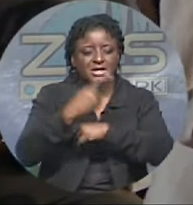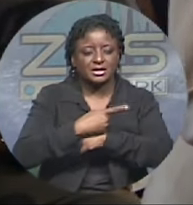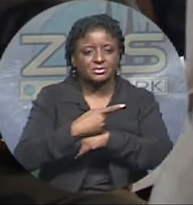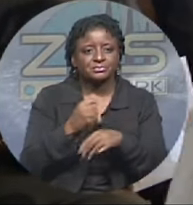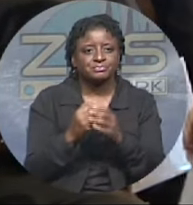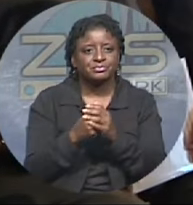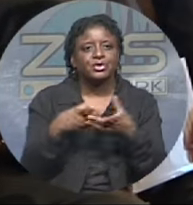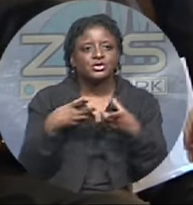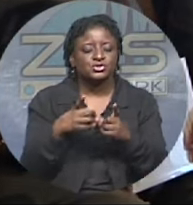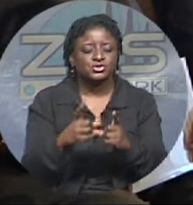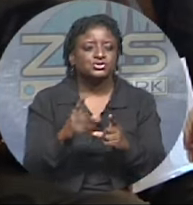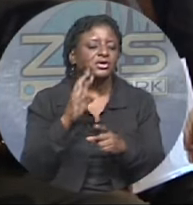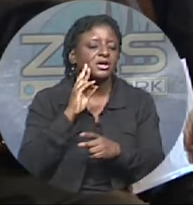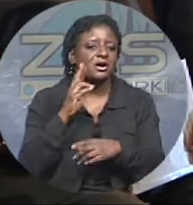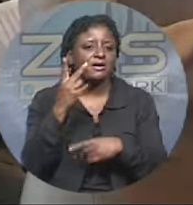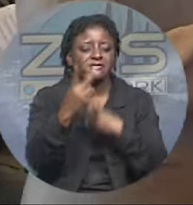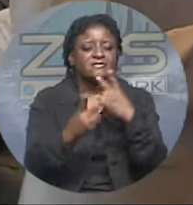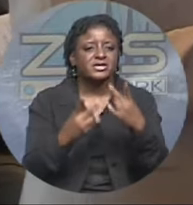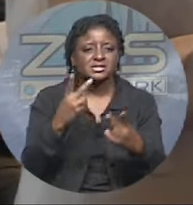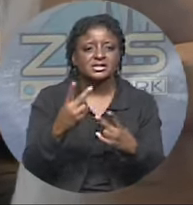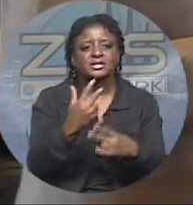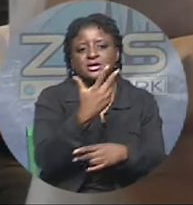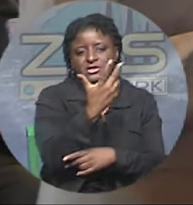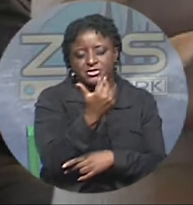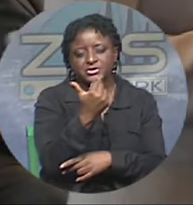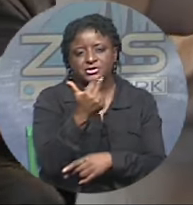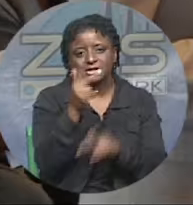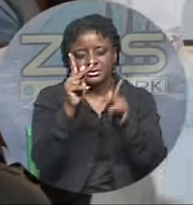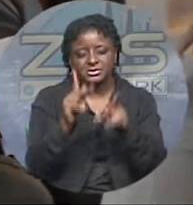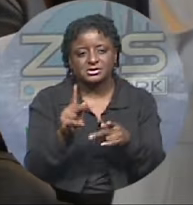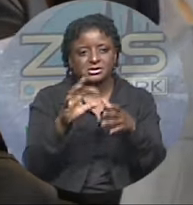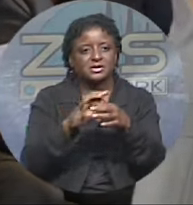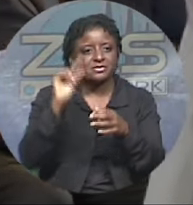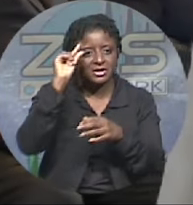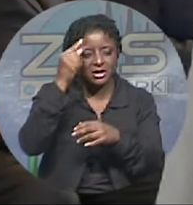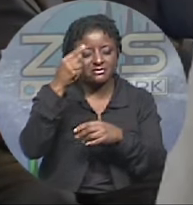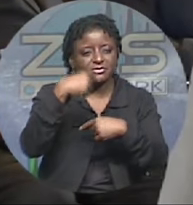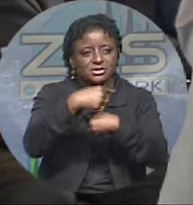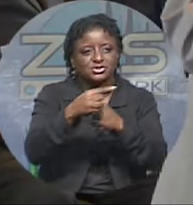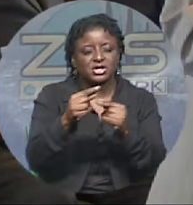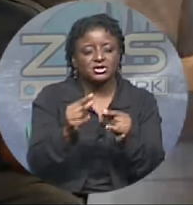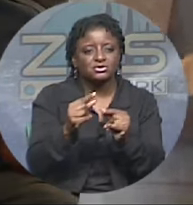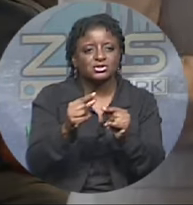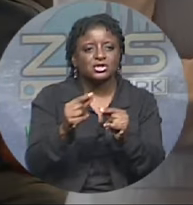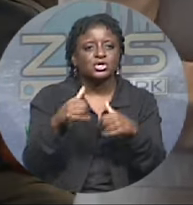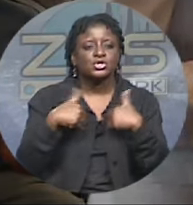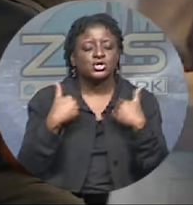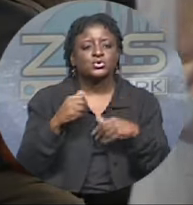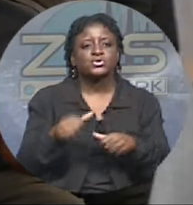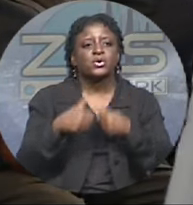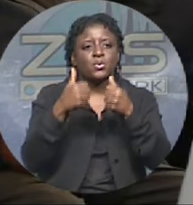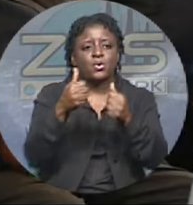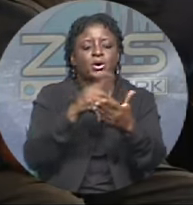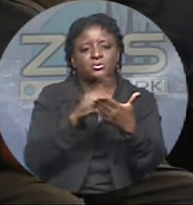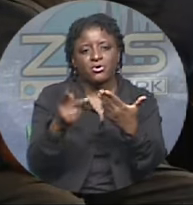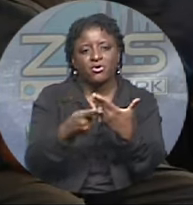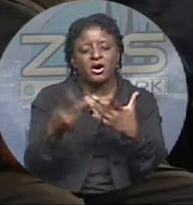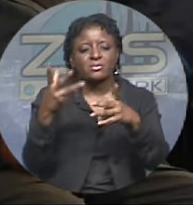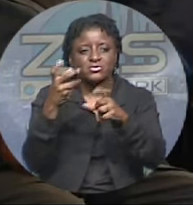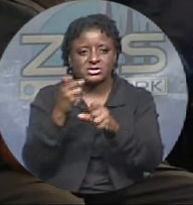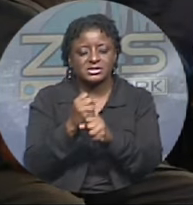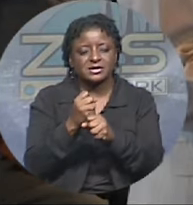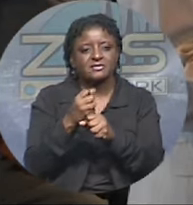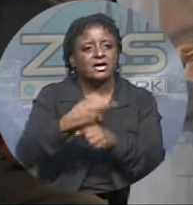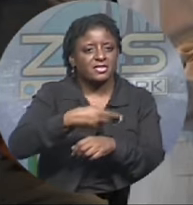Now, during her visit, 13 participants of the Governor General's Youth Award program received the highest honor of the